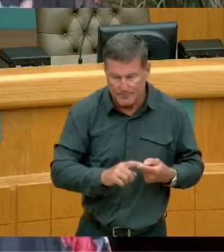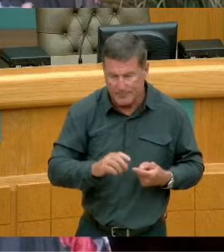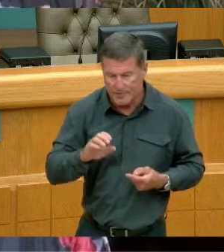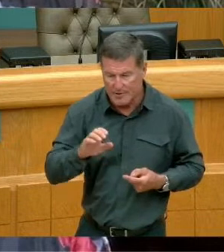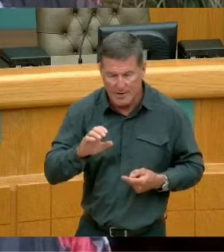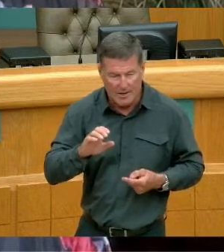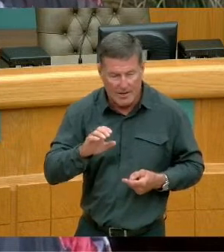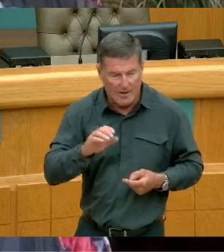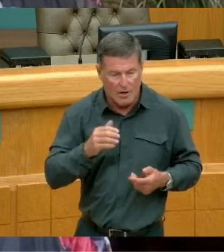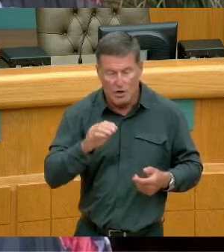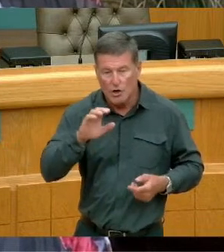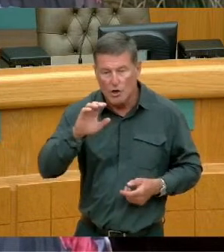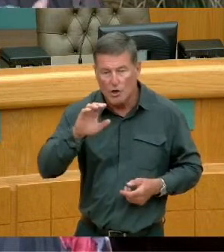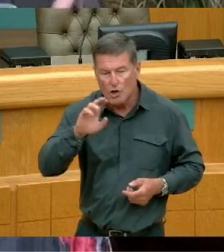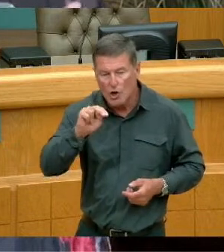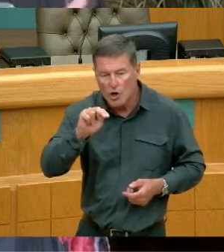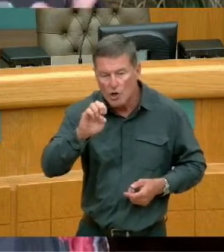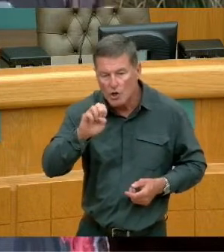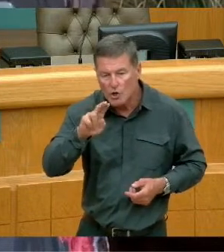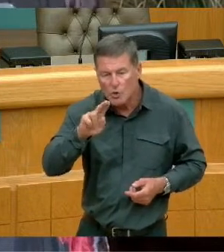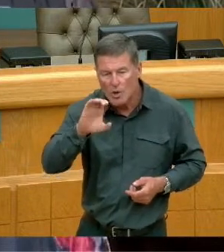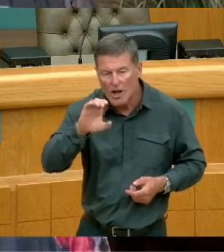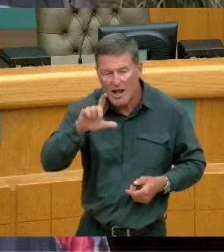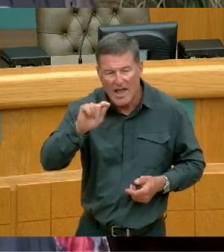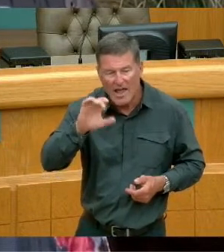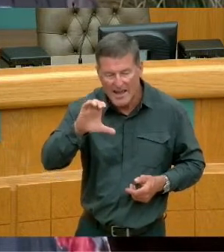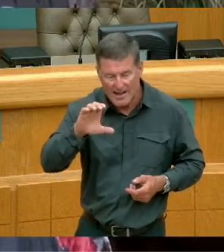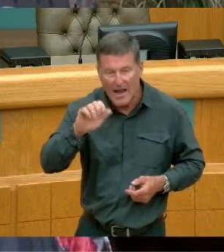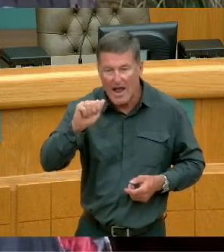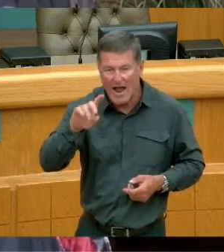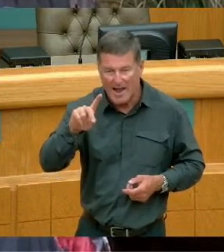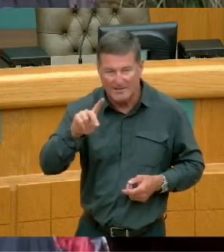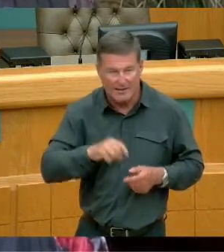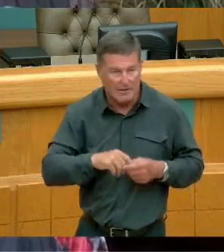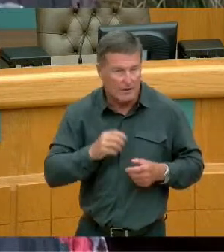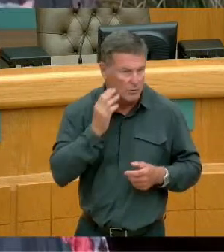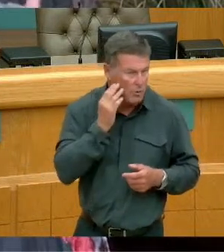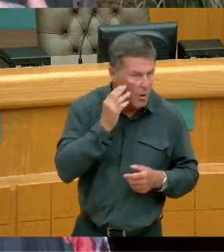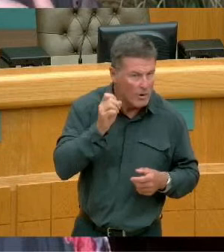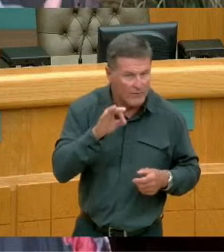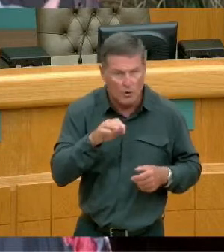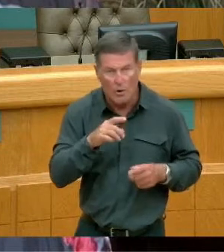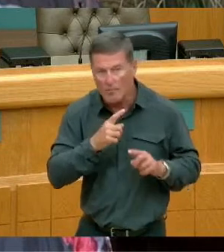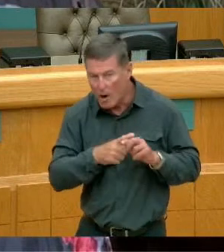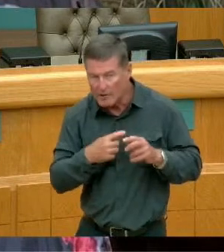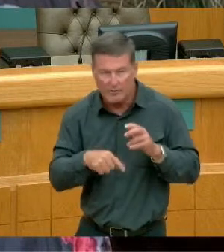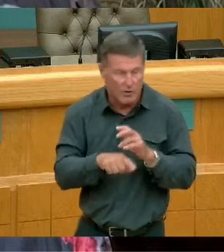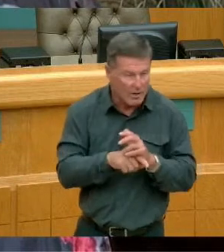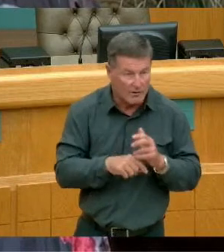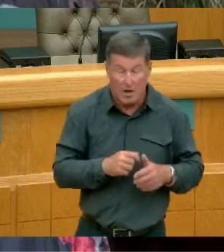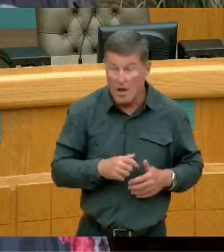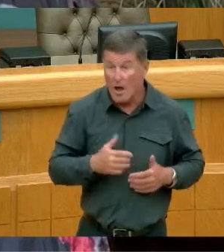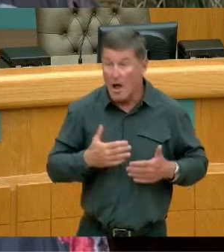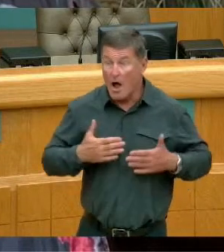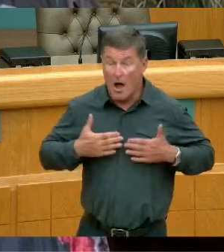to run these tests and analyze them to be able to tell you if you're negative or you're positive. I'm happy to say that the state has reached out to